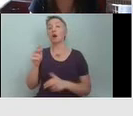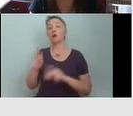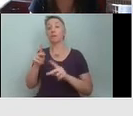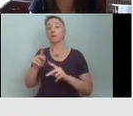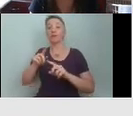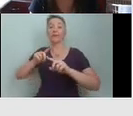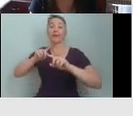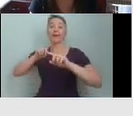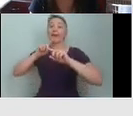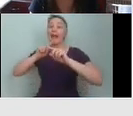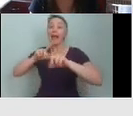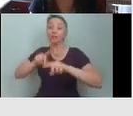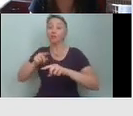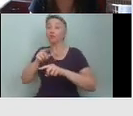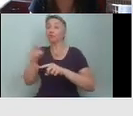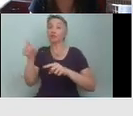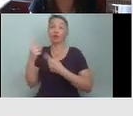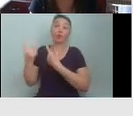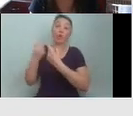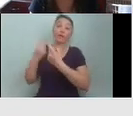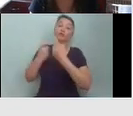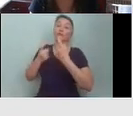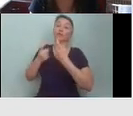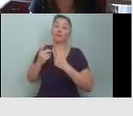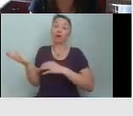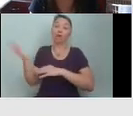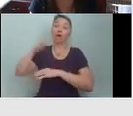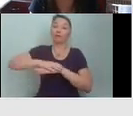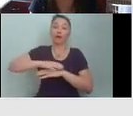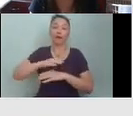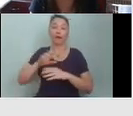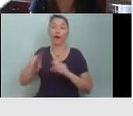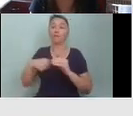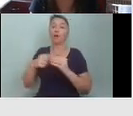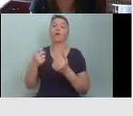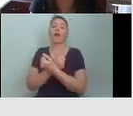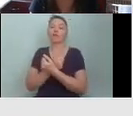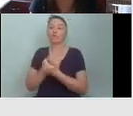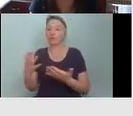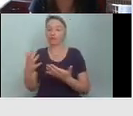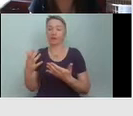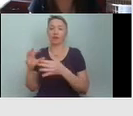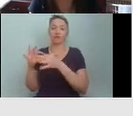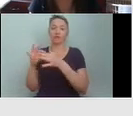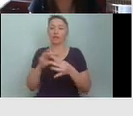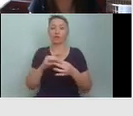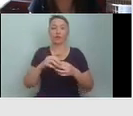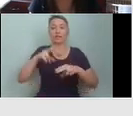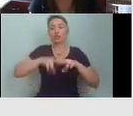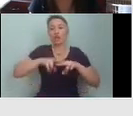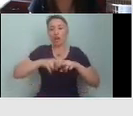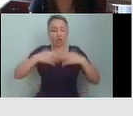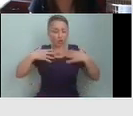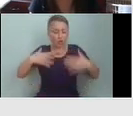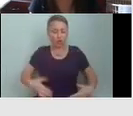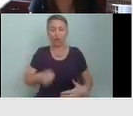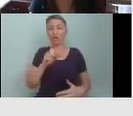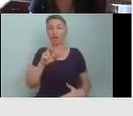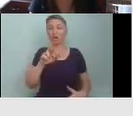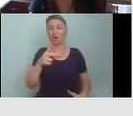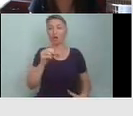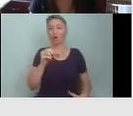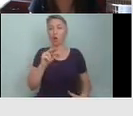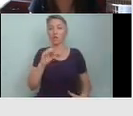questions constantly about everything from ergonomics and what